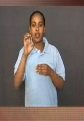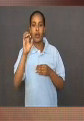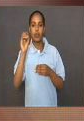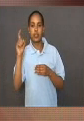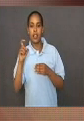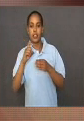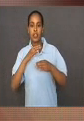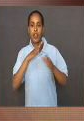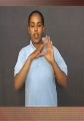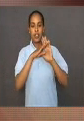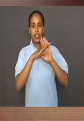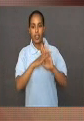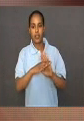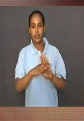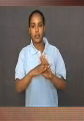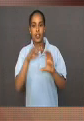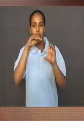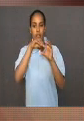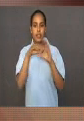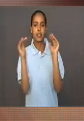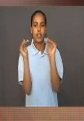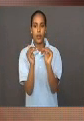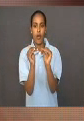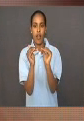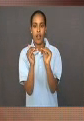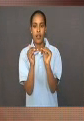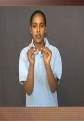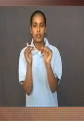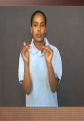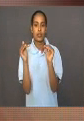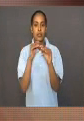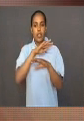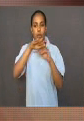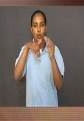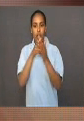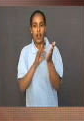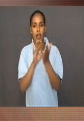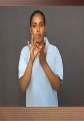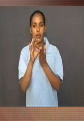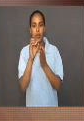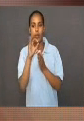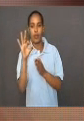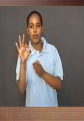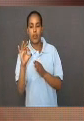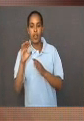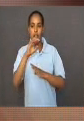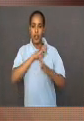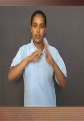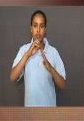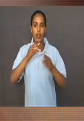oxidizing agent is equal to the total number of